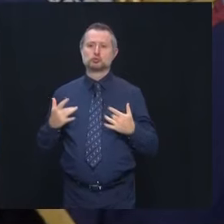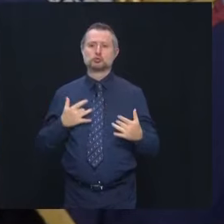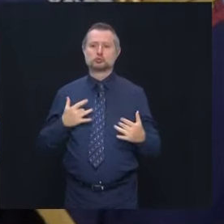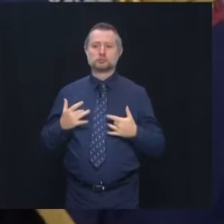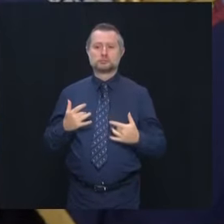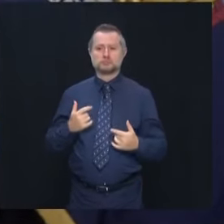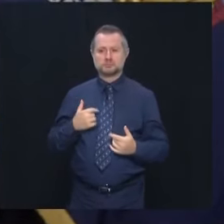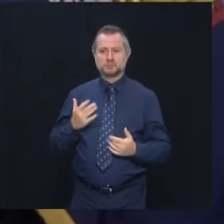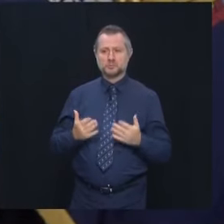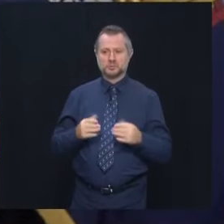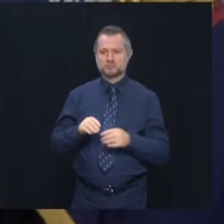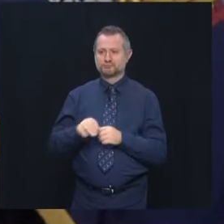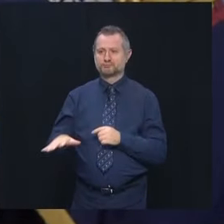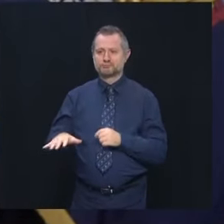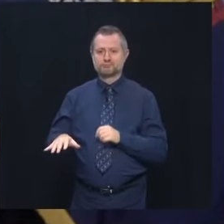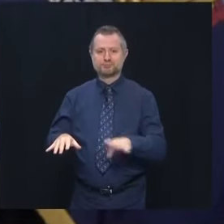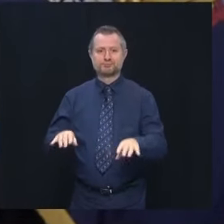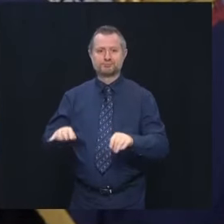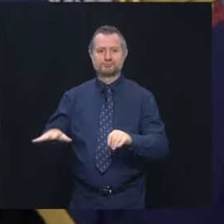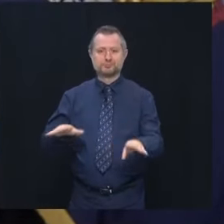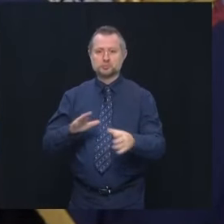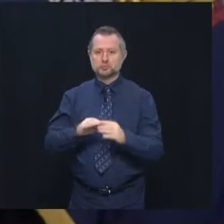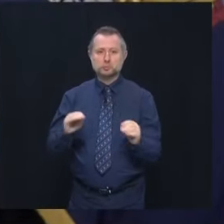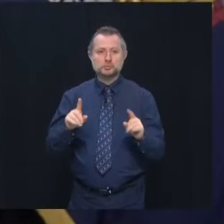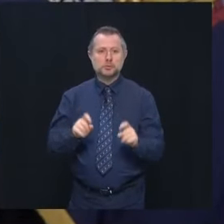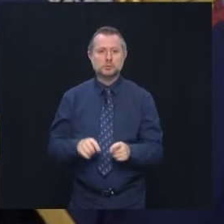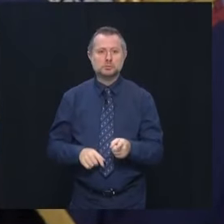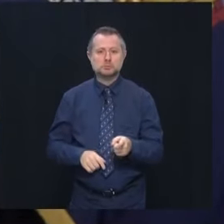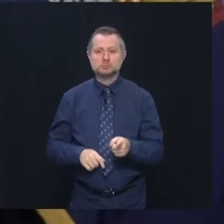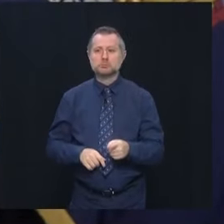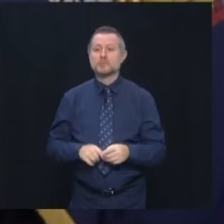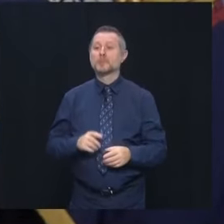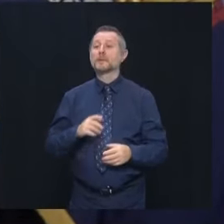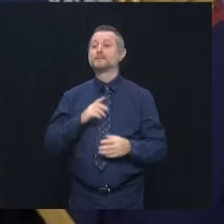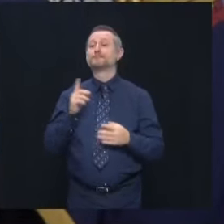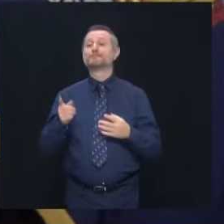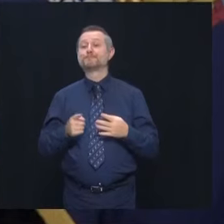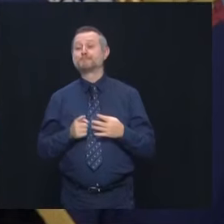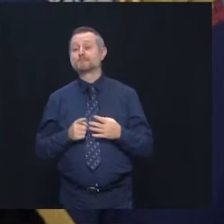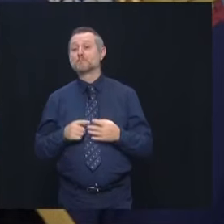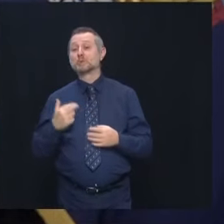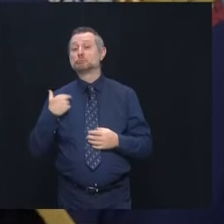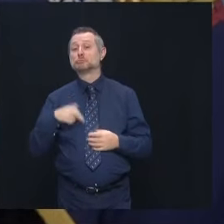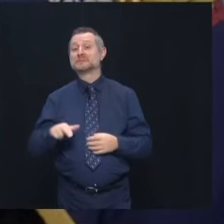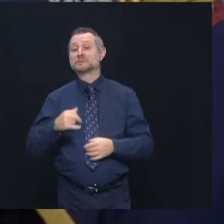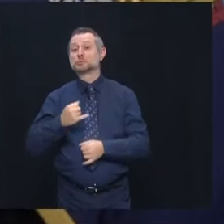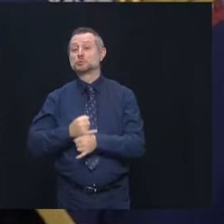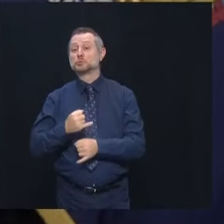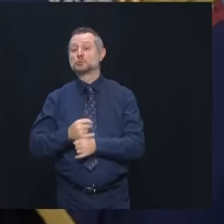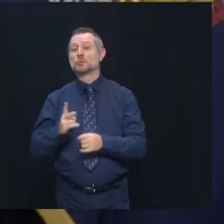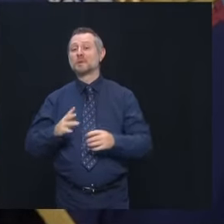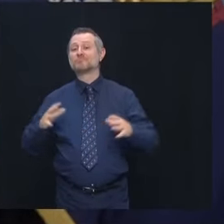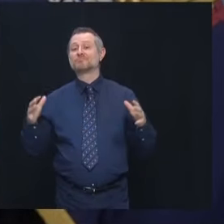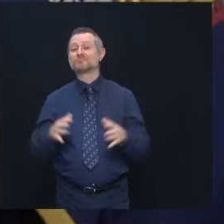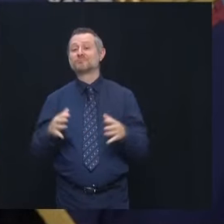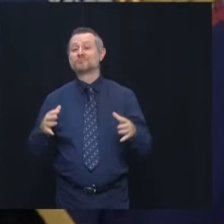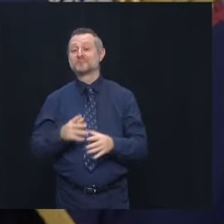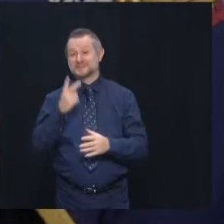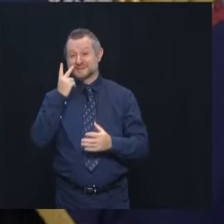transmission places. And then it's going to be the mass gatherings and the religious institutions, and those are the pictures,